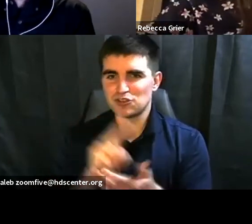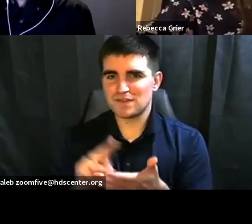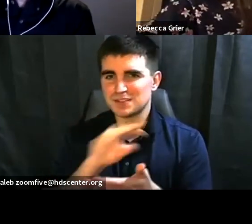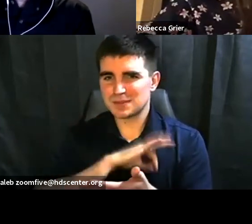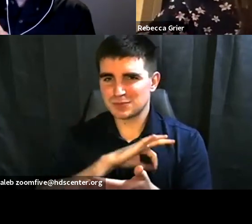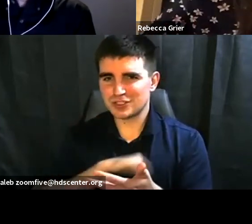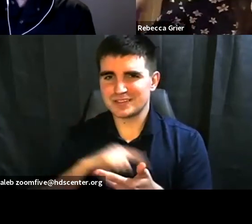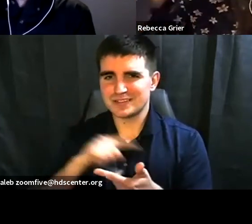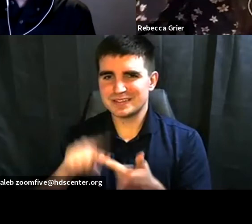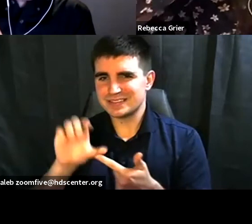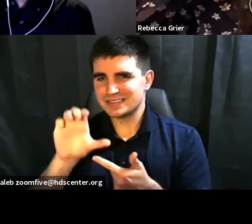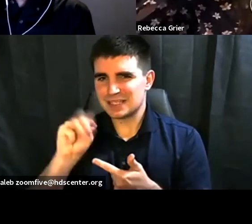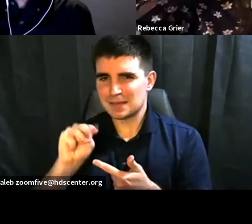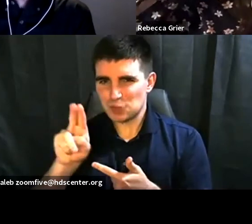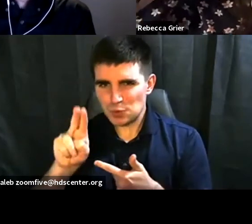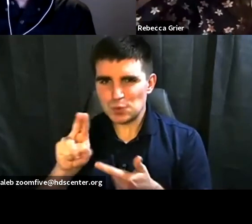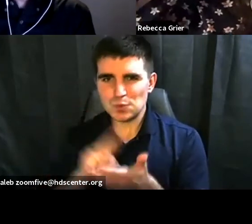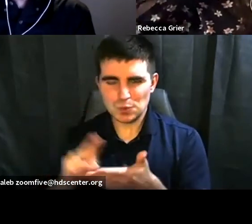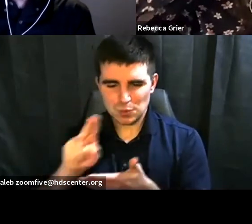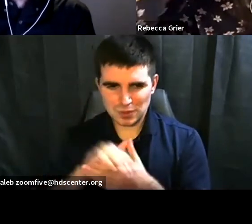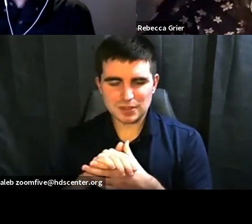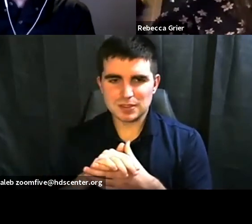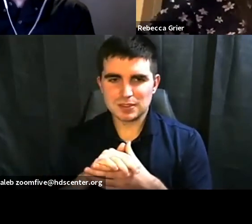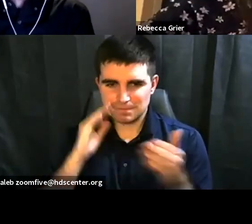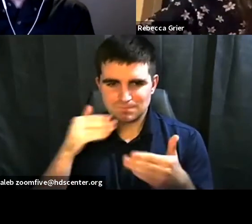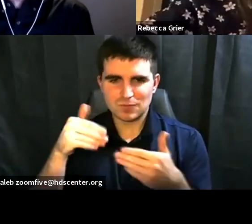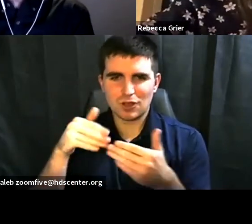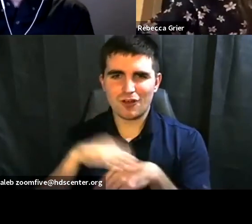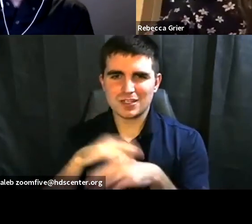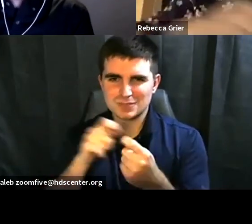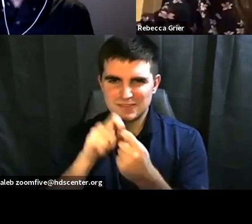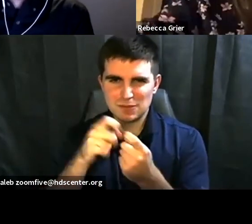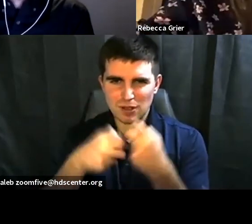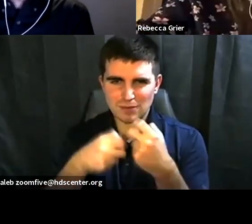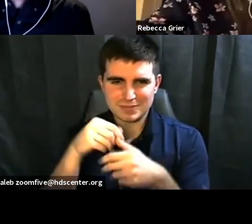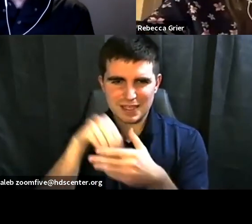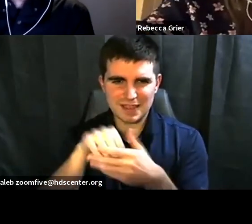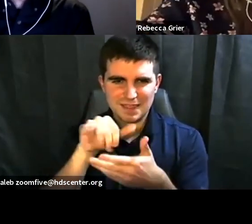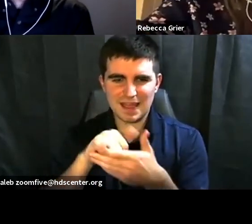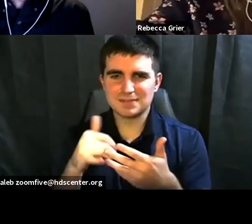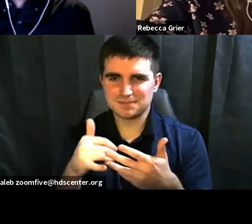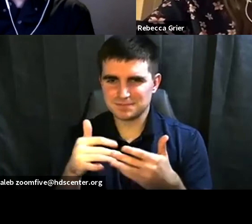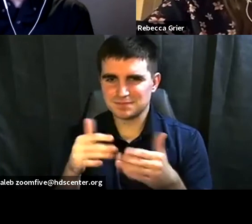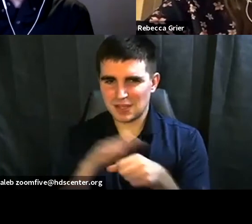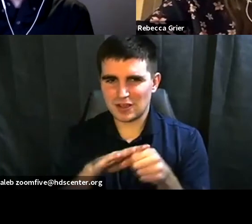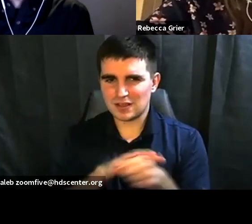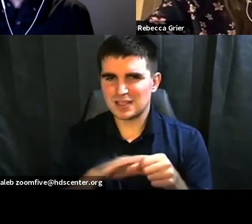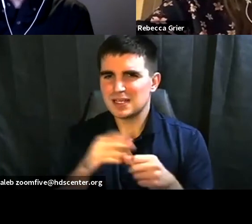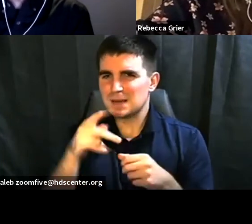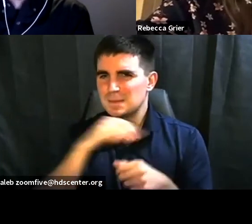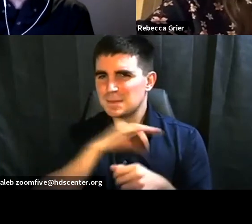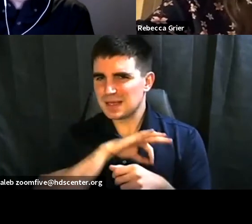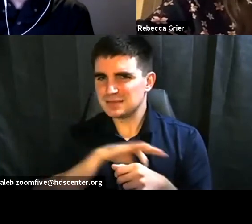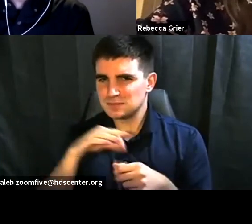are also funded to work on specific problems in this area. So for example, there's a Pitt spin-out called PathView that's been working on